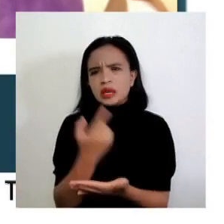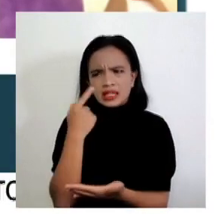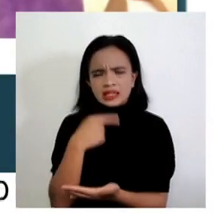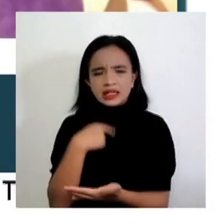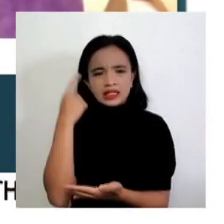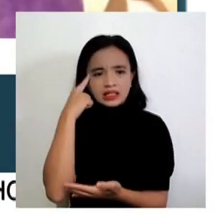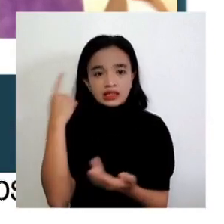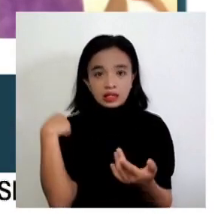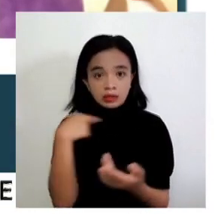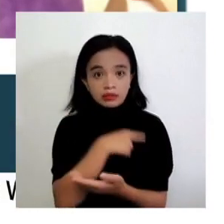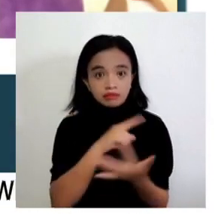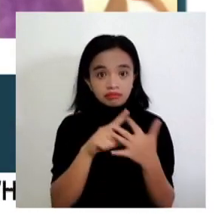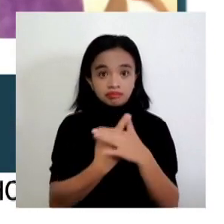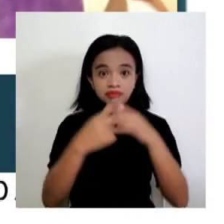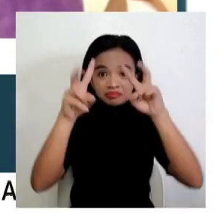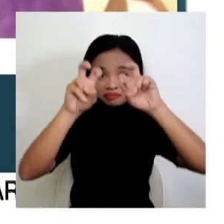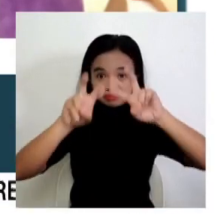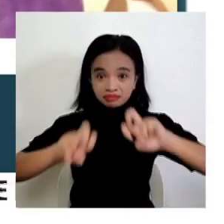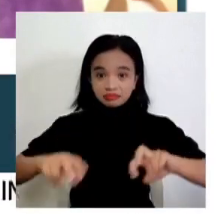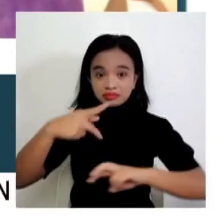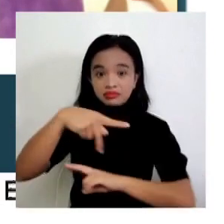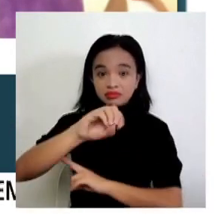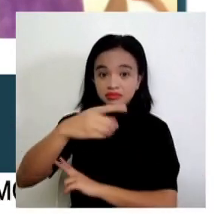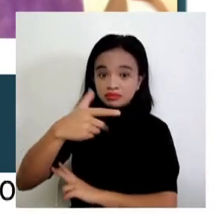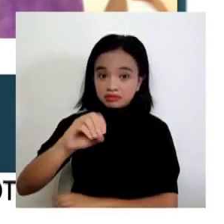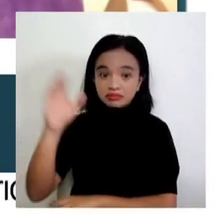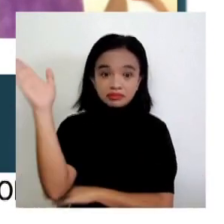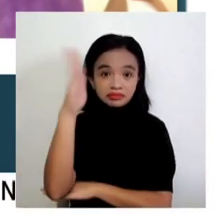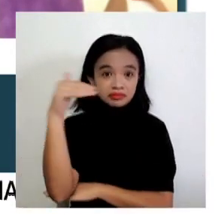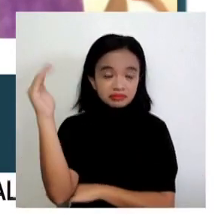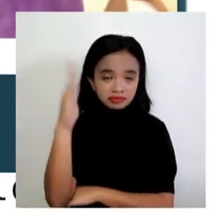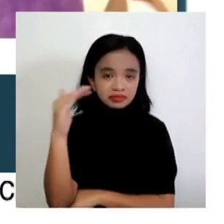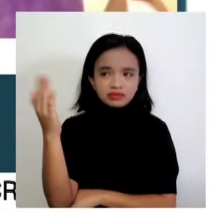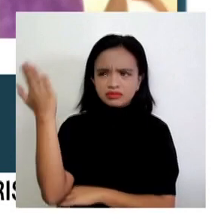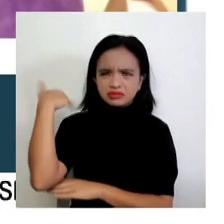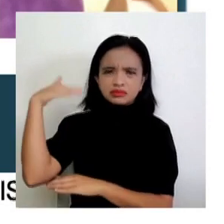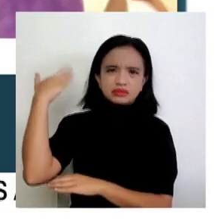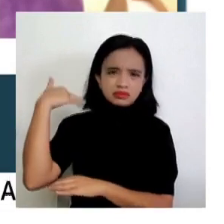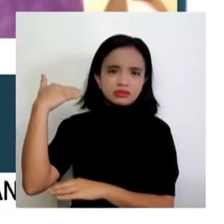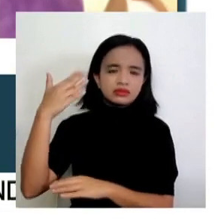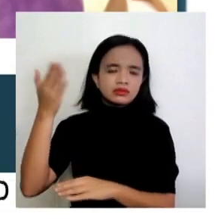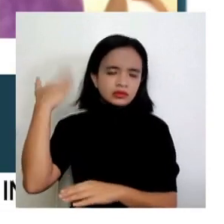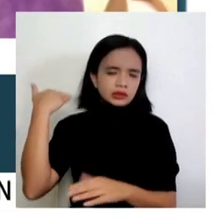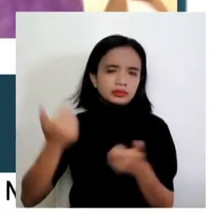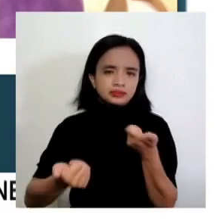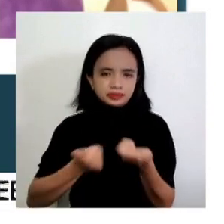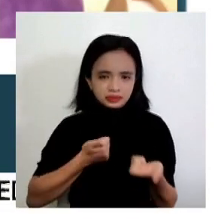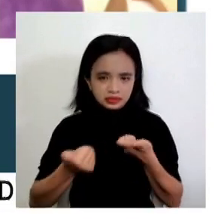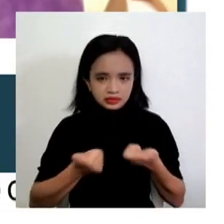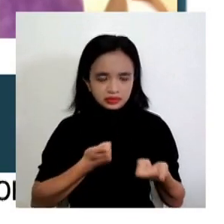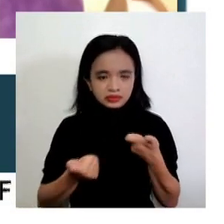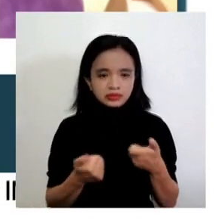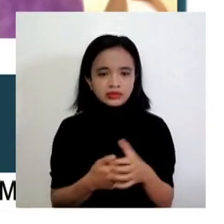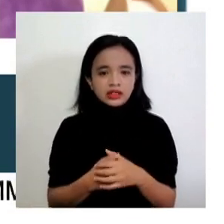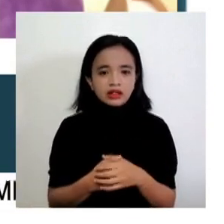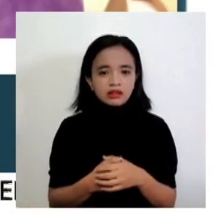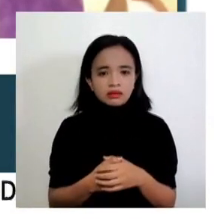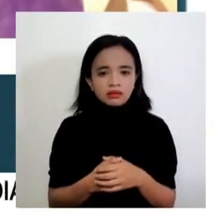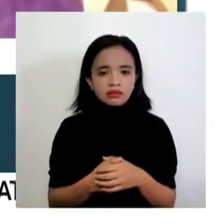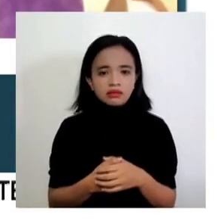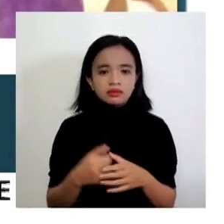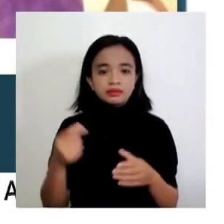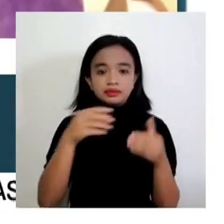Sinimula naming investigahan yung pogo-related prostitution under the previous administration and previous administrations